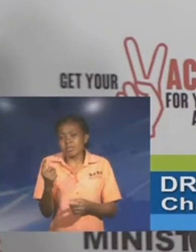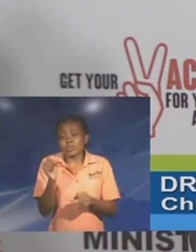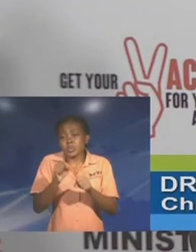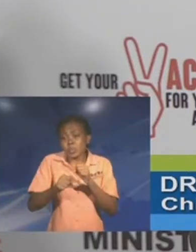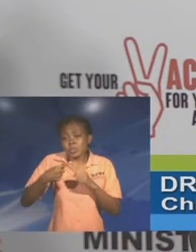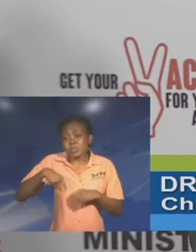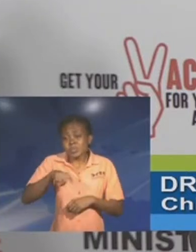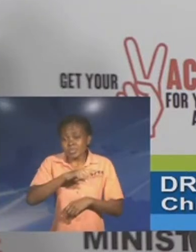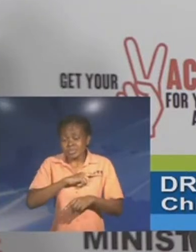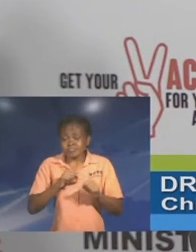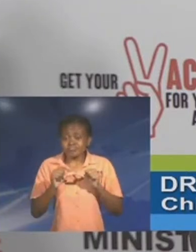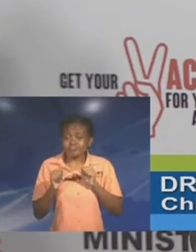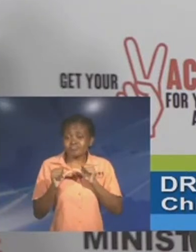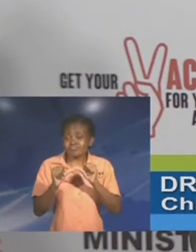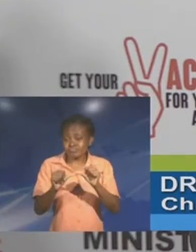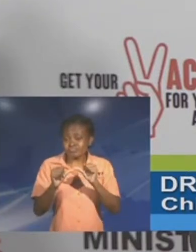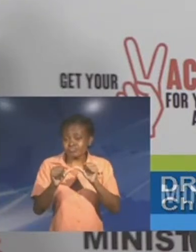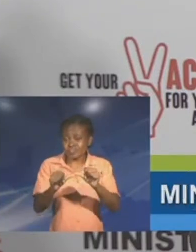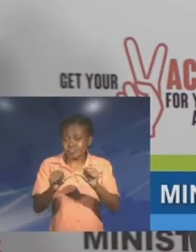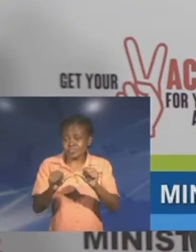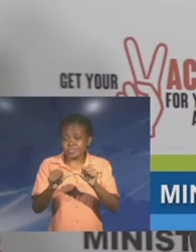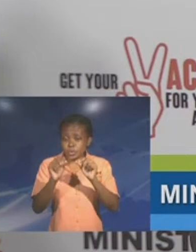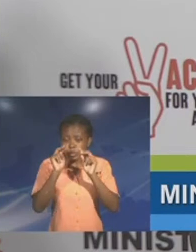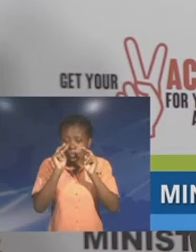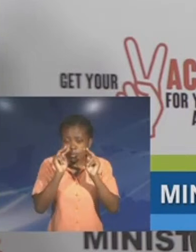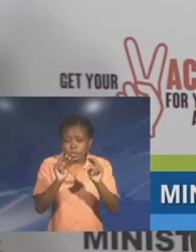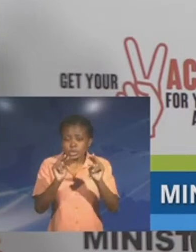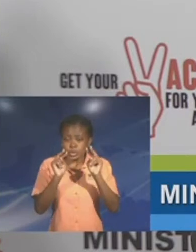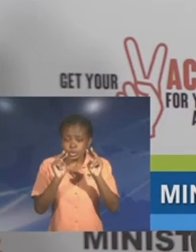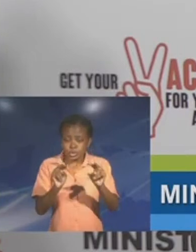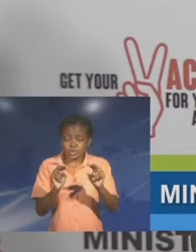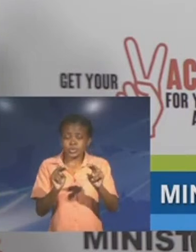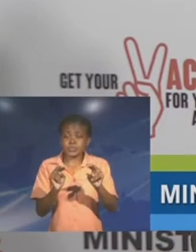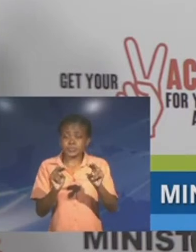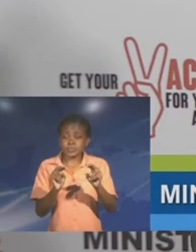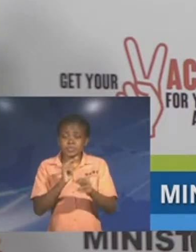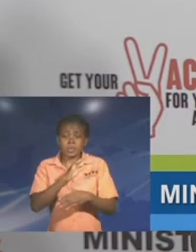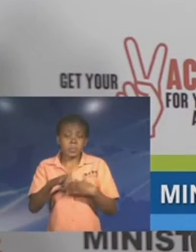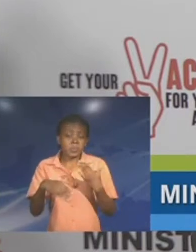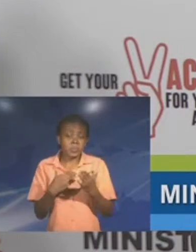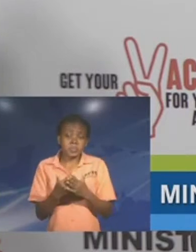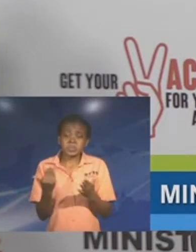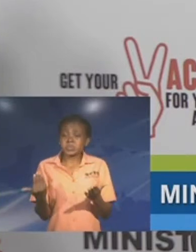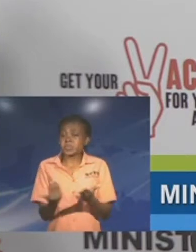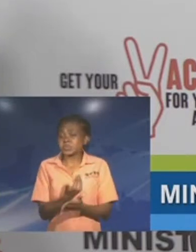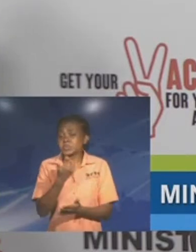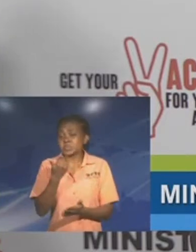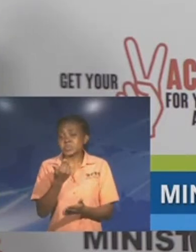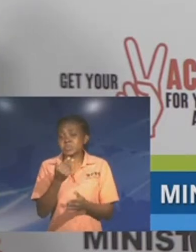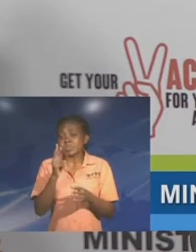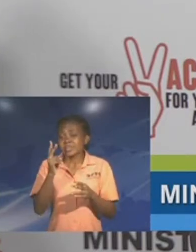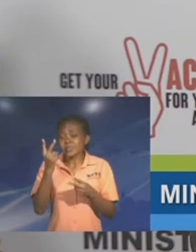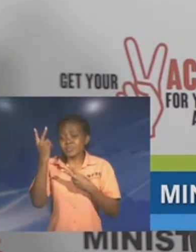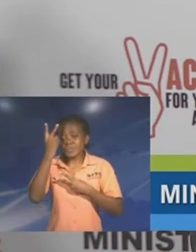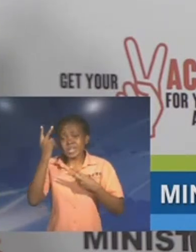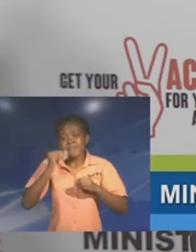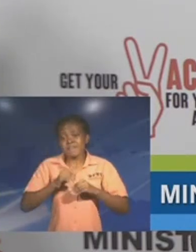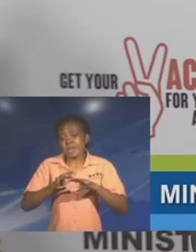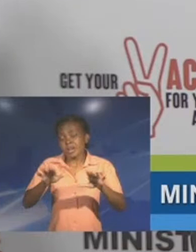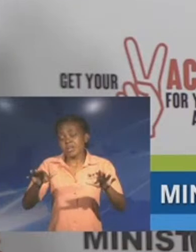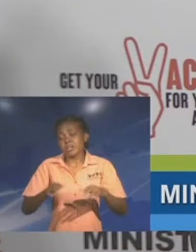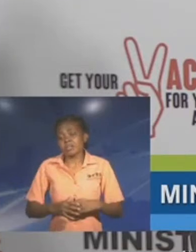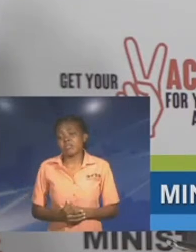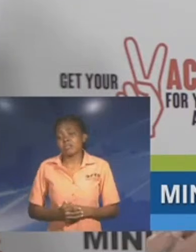the epidemiological surveillance pathways, look at all the new viruses that may emerge and monitor and evaluate, and of course put